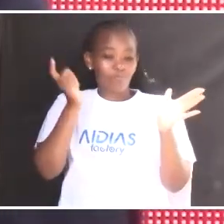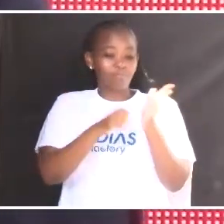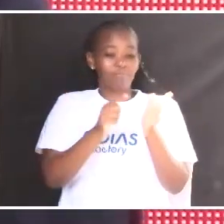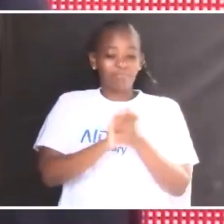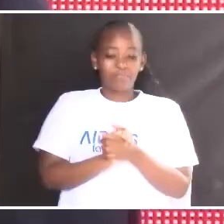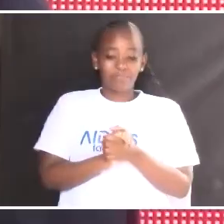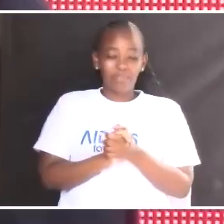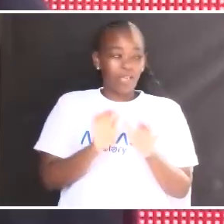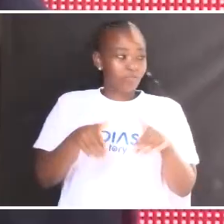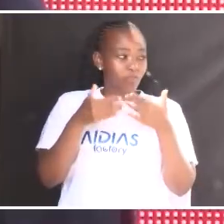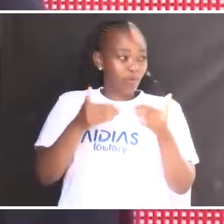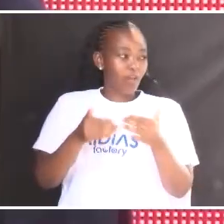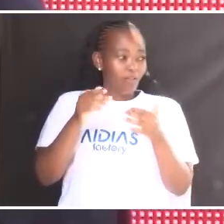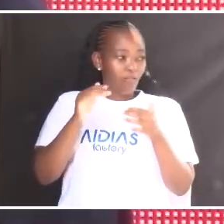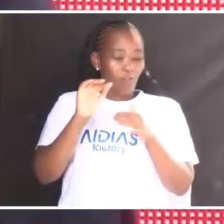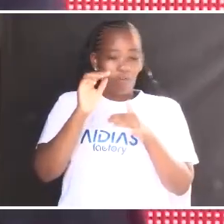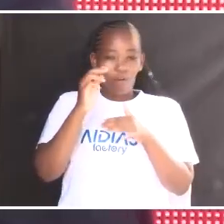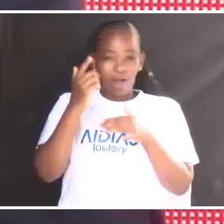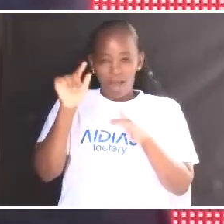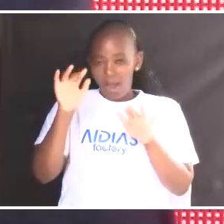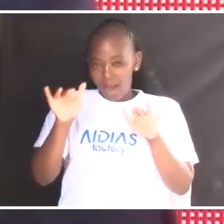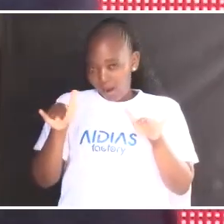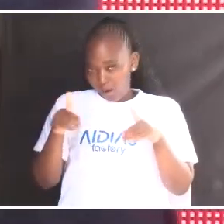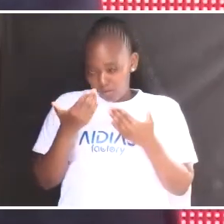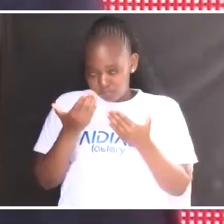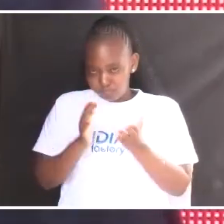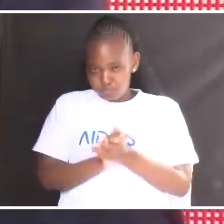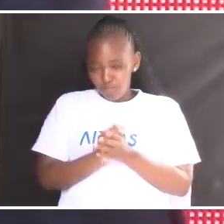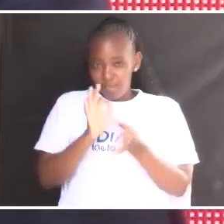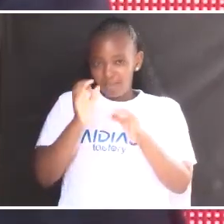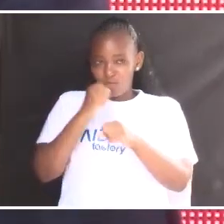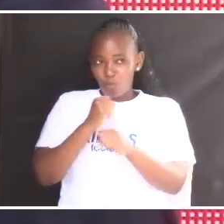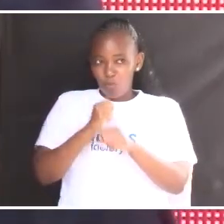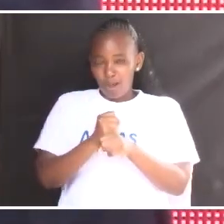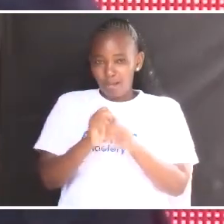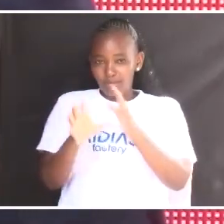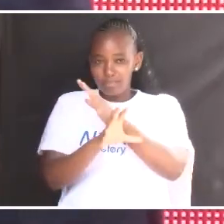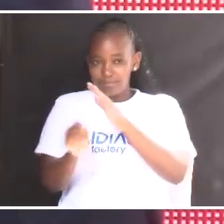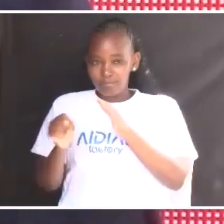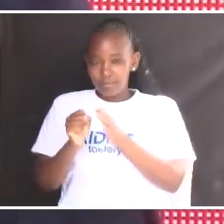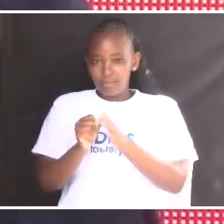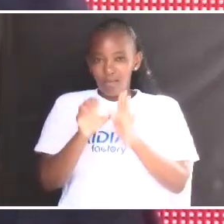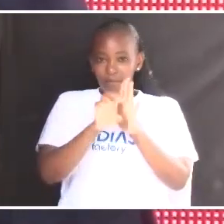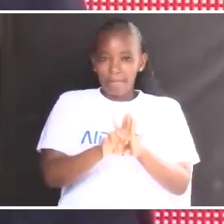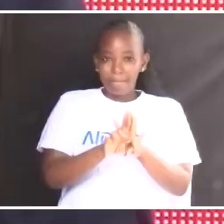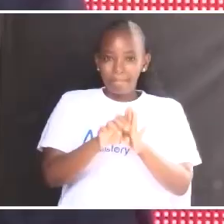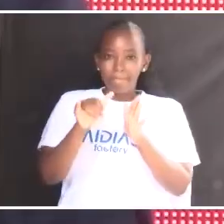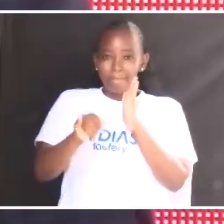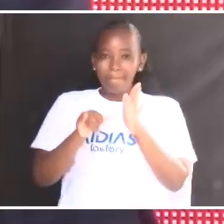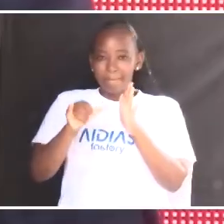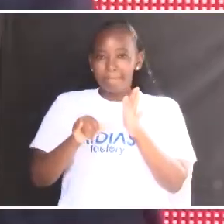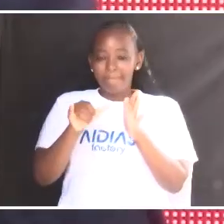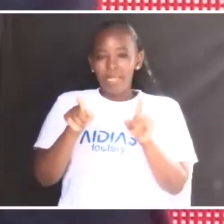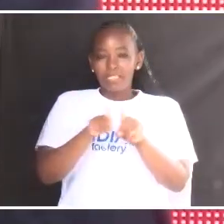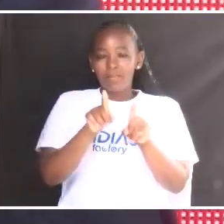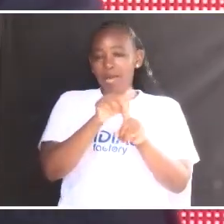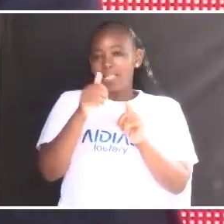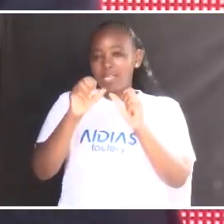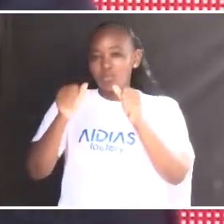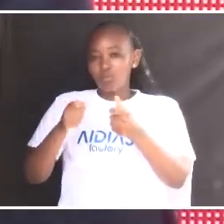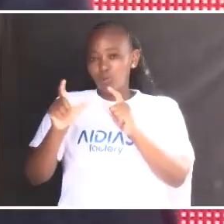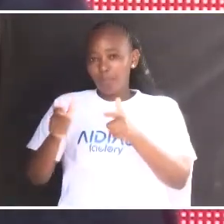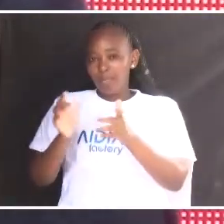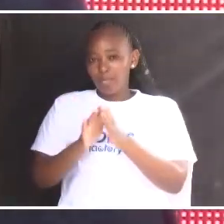Act, it provides for a way in which you can, if your work is being infringed, for example, on YouTube or on any other social media,